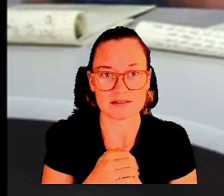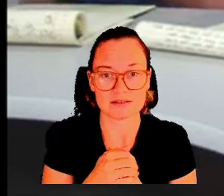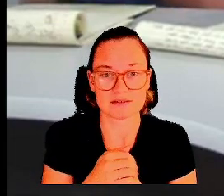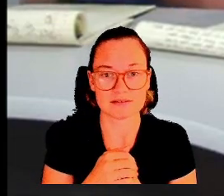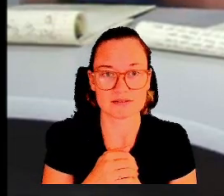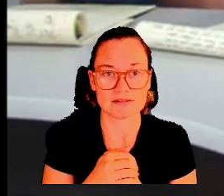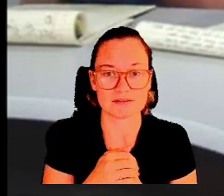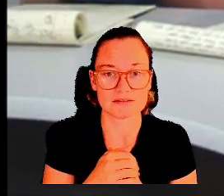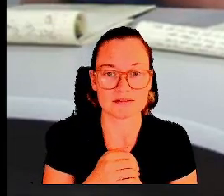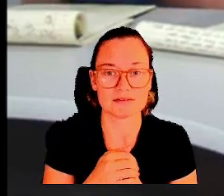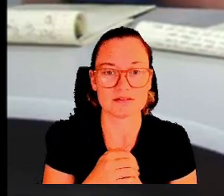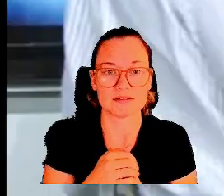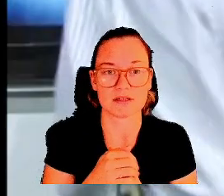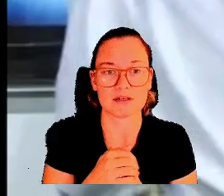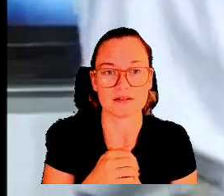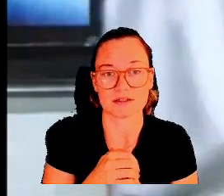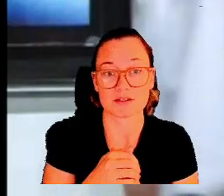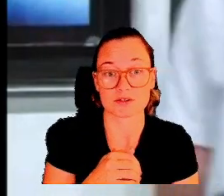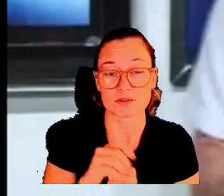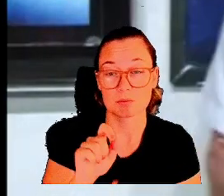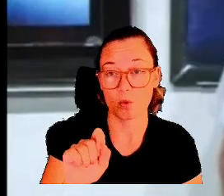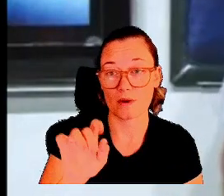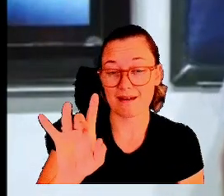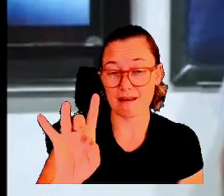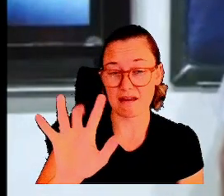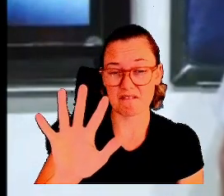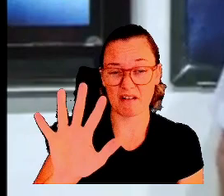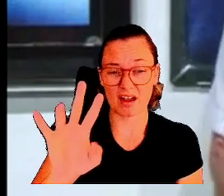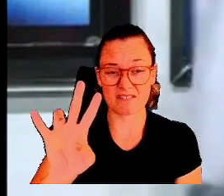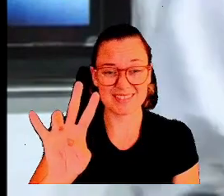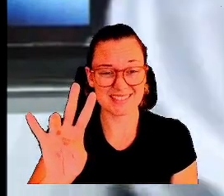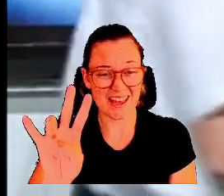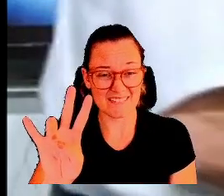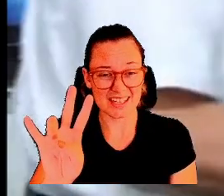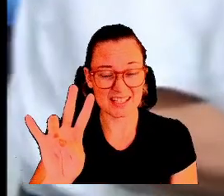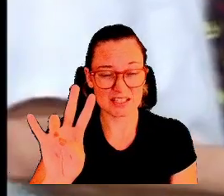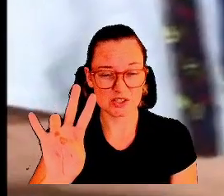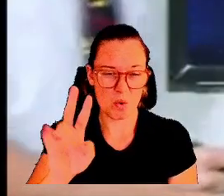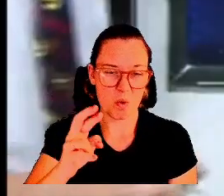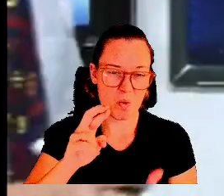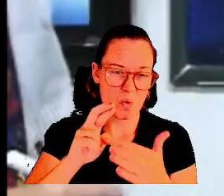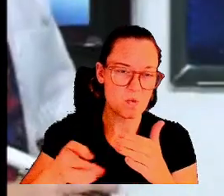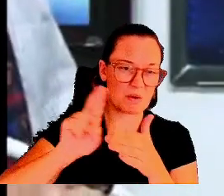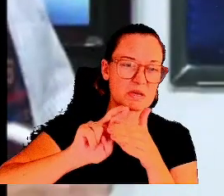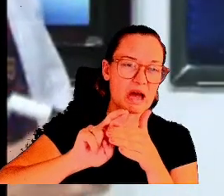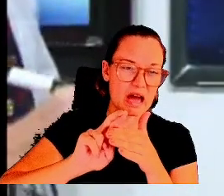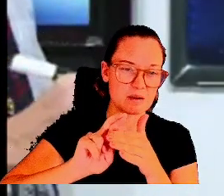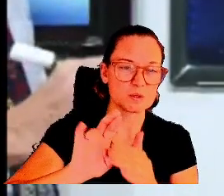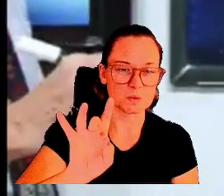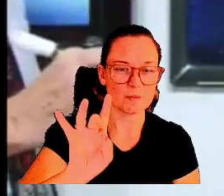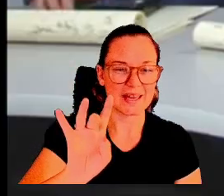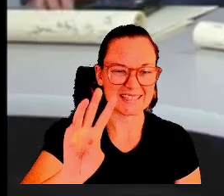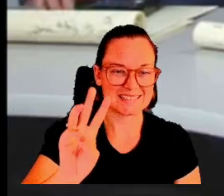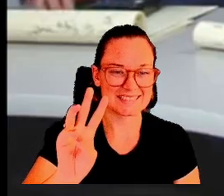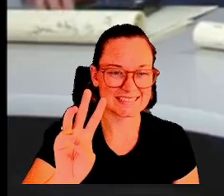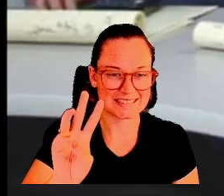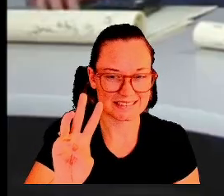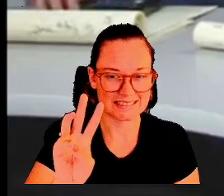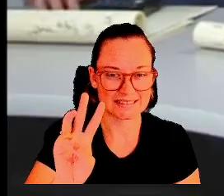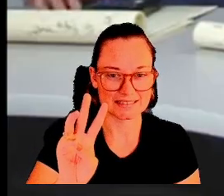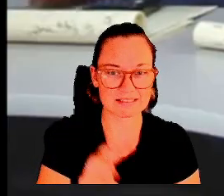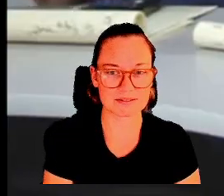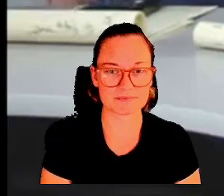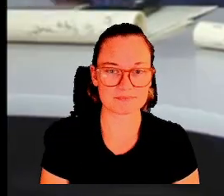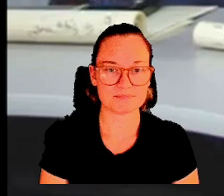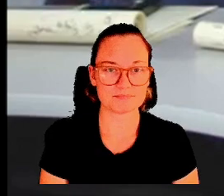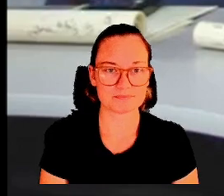857, so it'd be 86. Okay. Like that, 8.6? Or did you say 8 point?